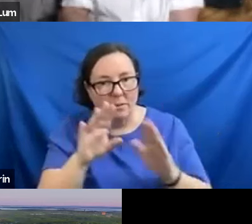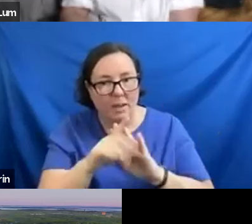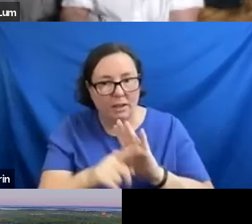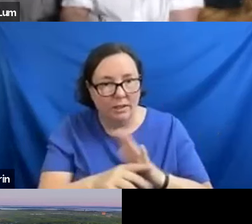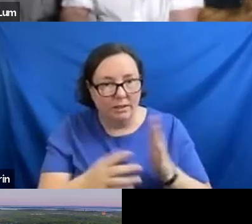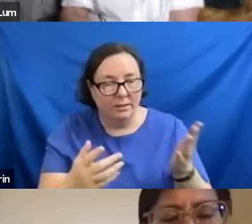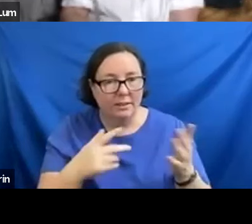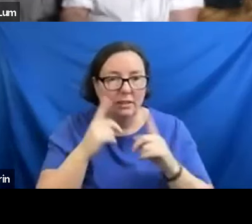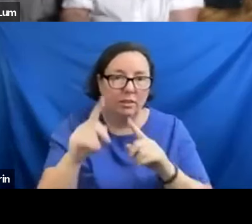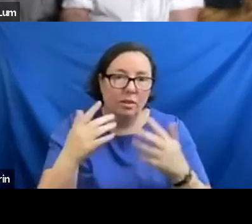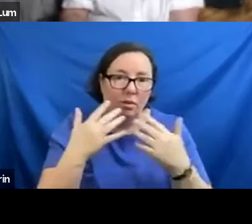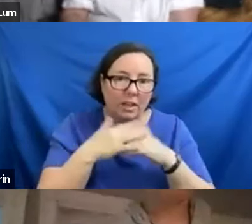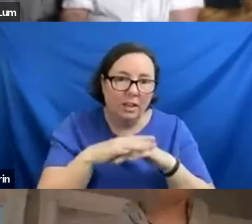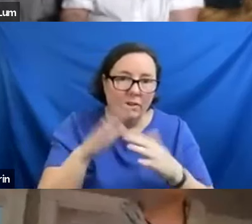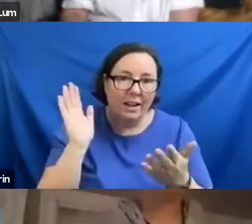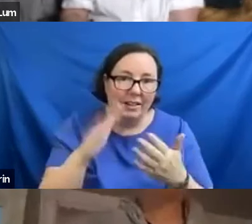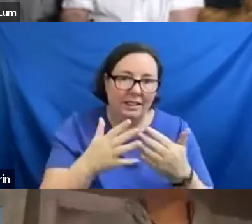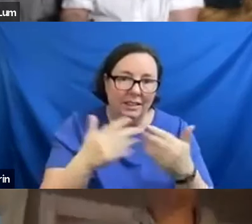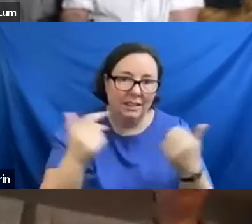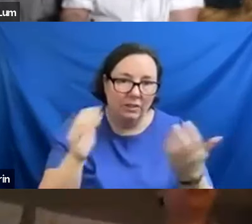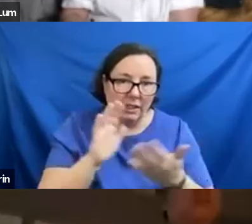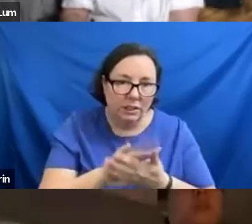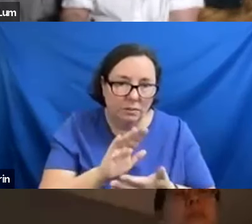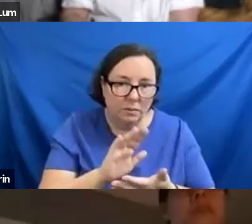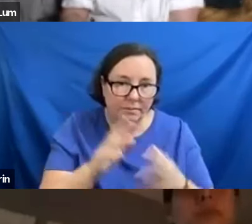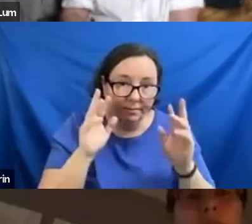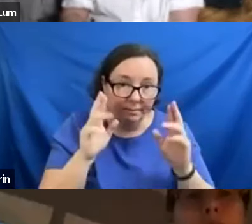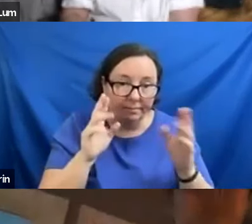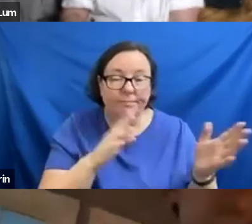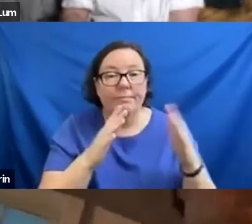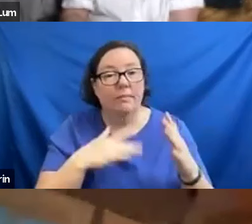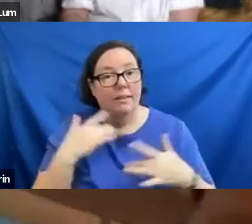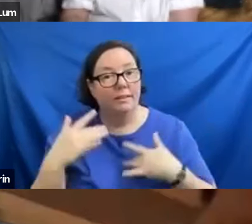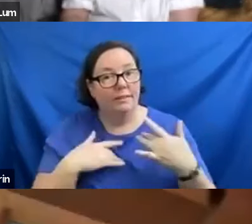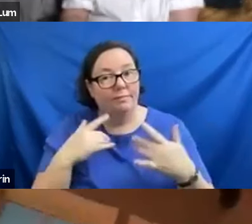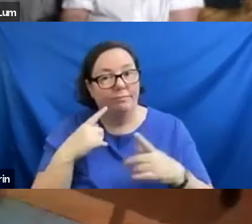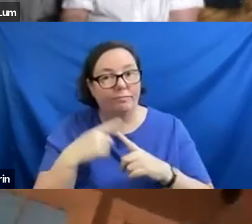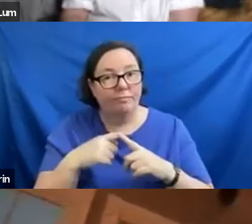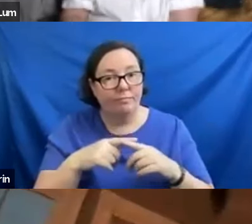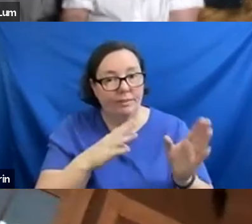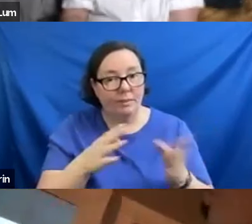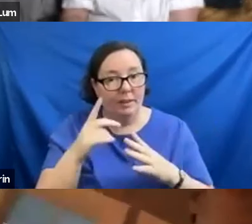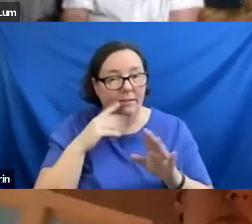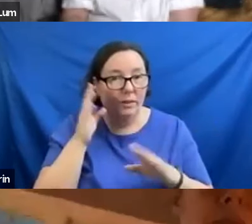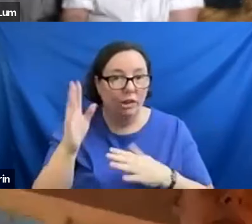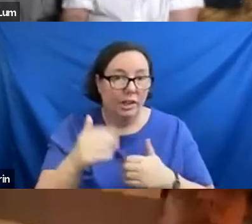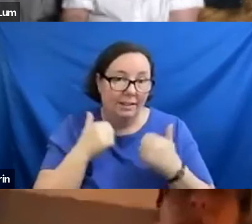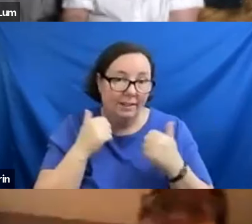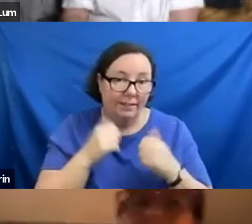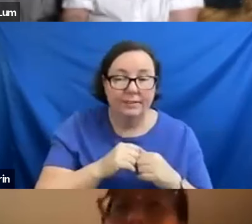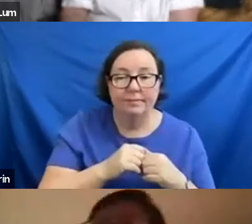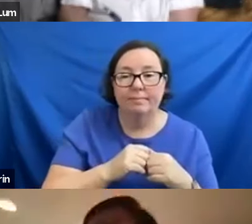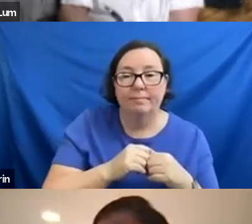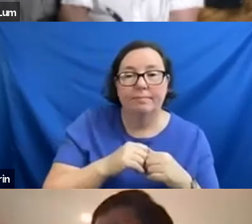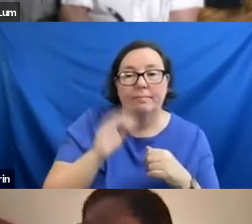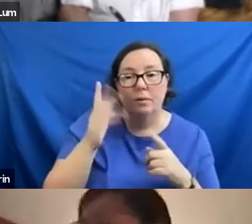an integrated, less segregated school, and will feel excited, and that it's preparing him for a great life. I